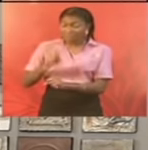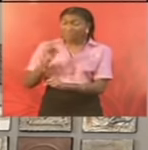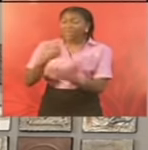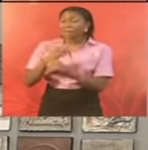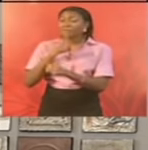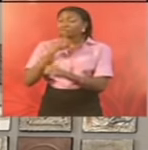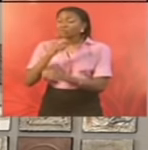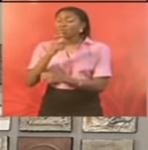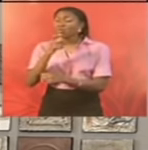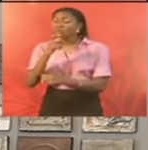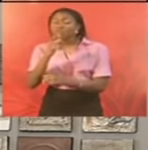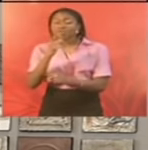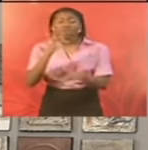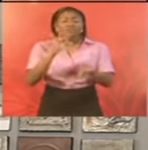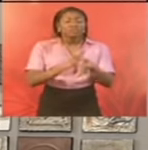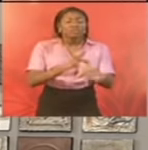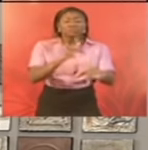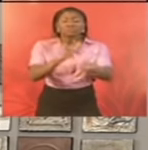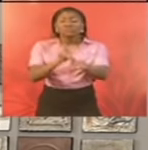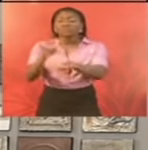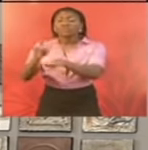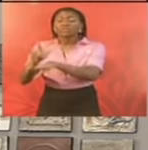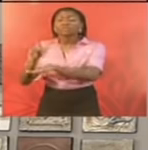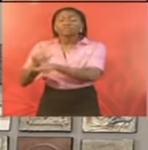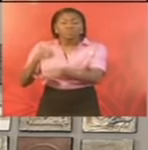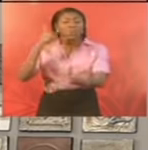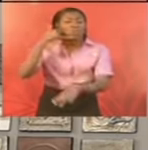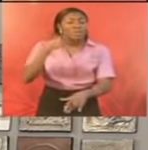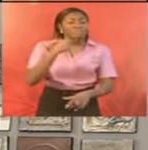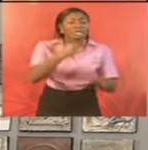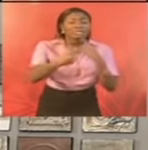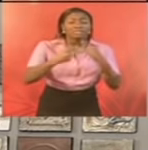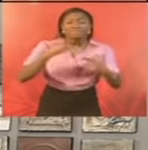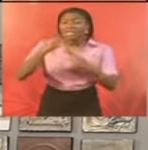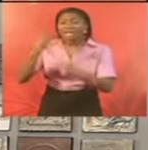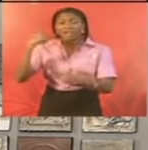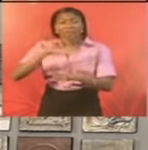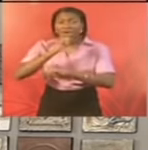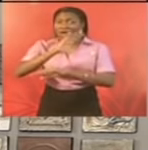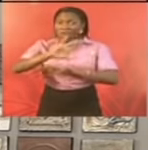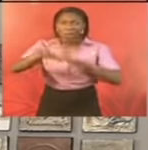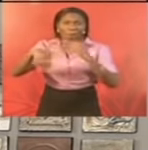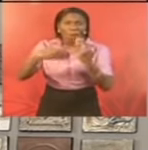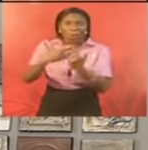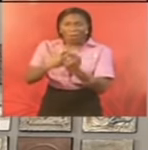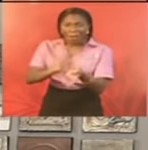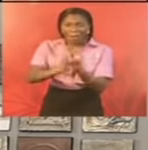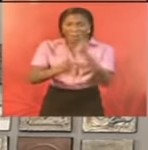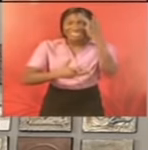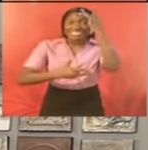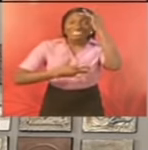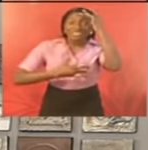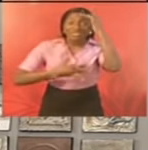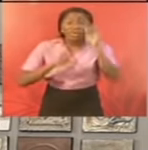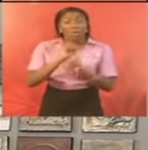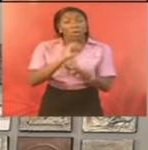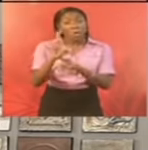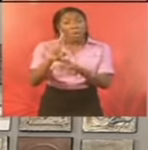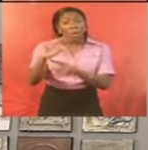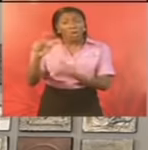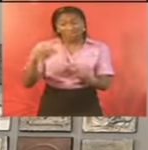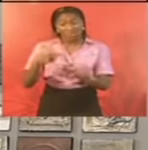ensure that their webs of contacts do not all come down with illness, that the entire workplace does not go